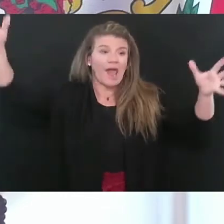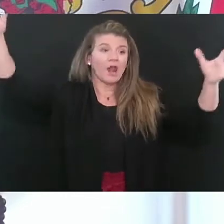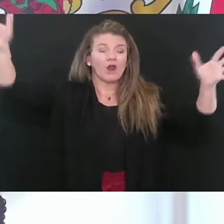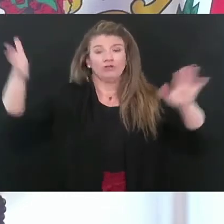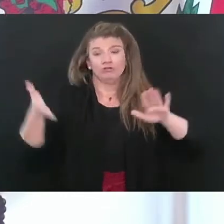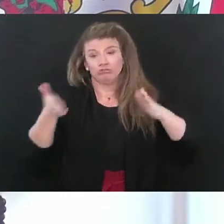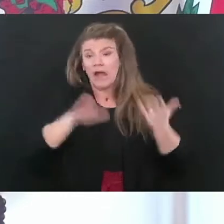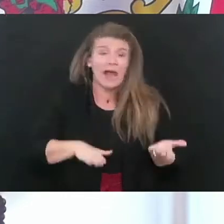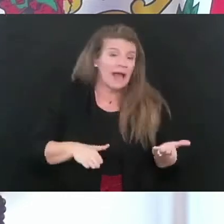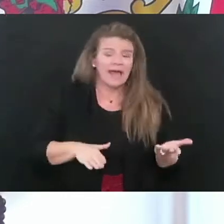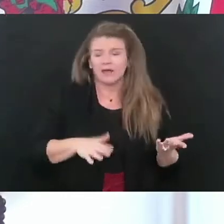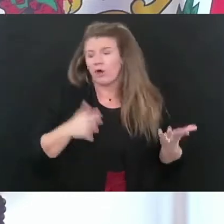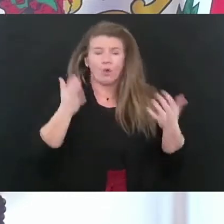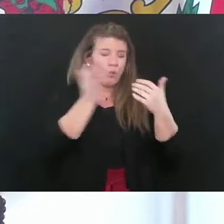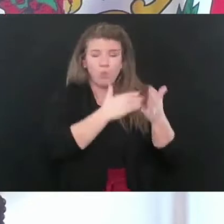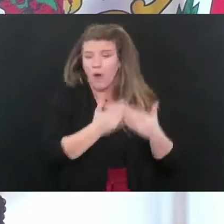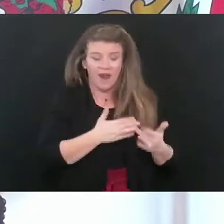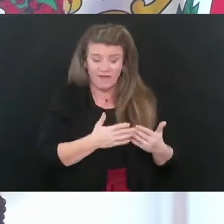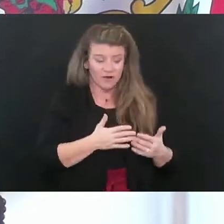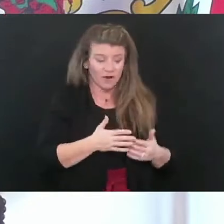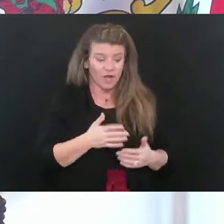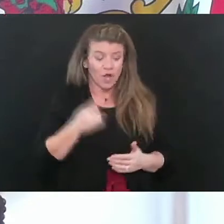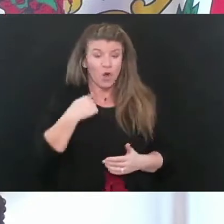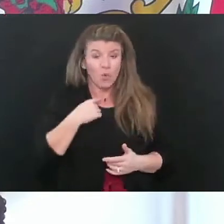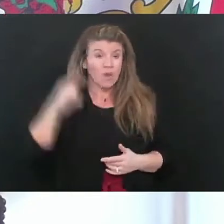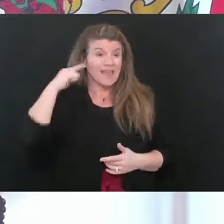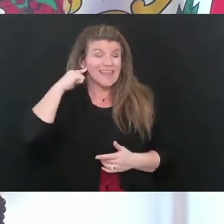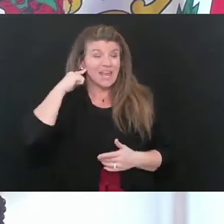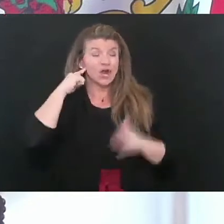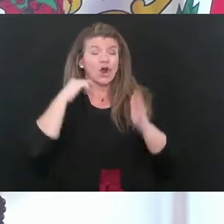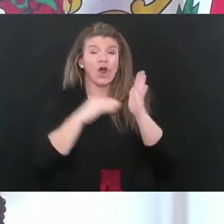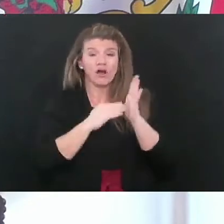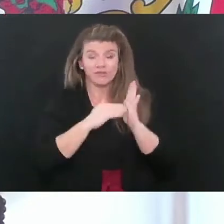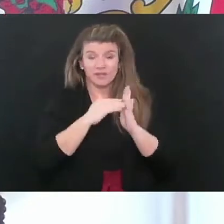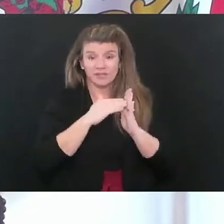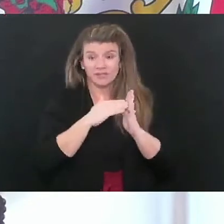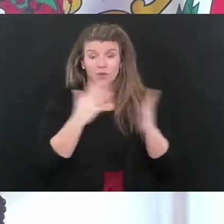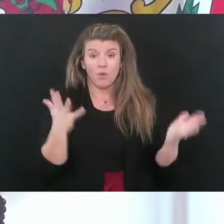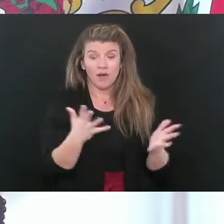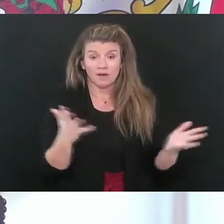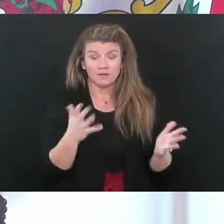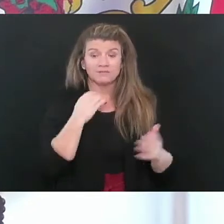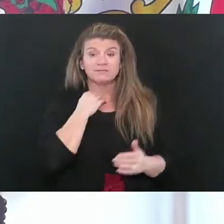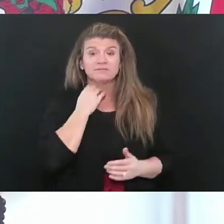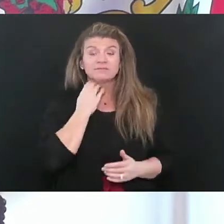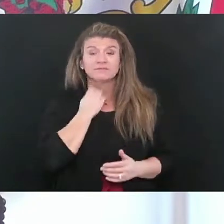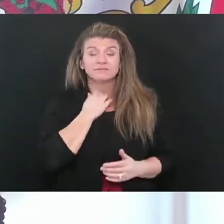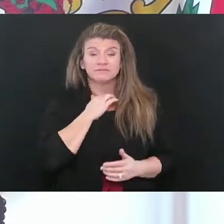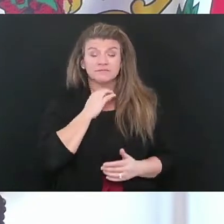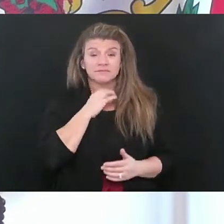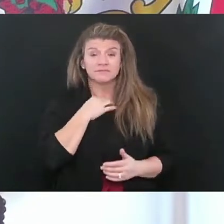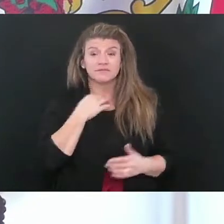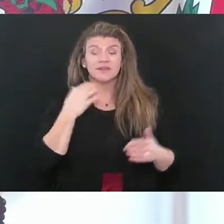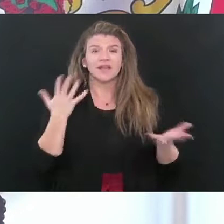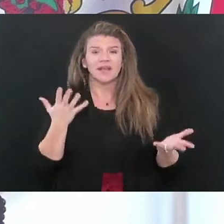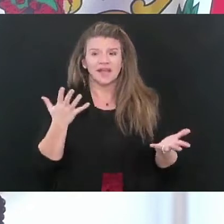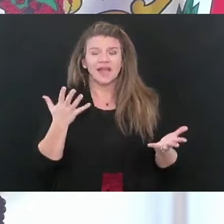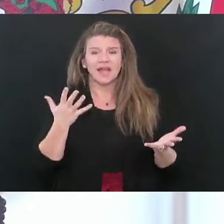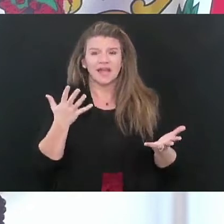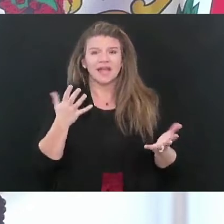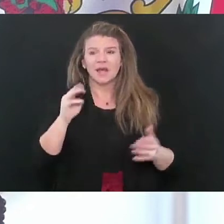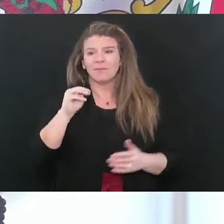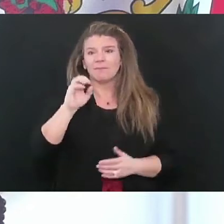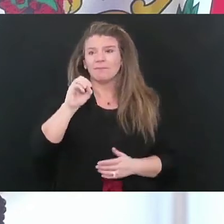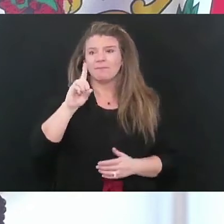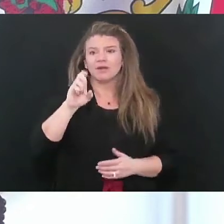over dead or whatever like that. What we hear all the time is just this, you know, Moderna